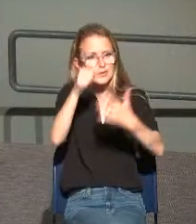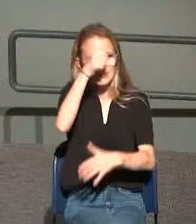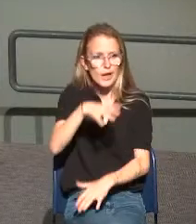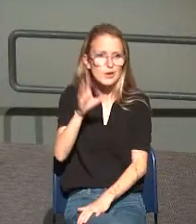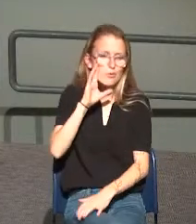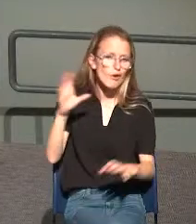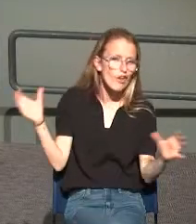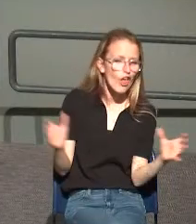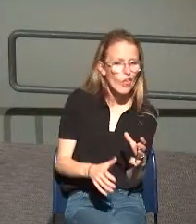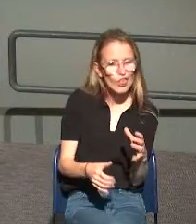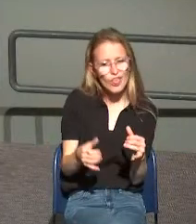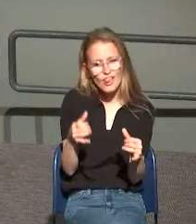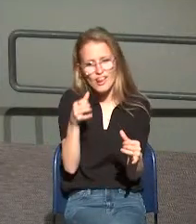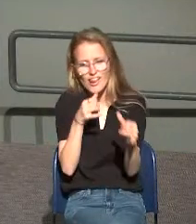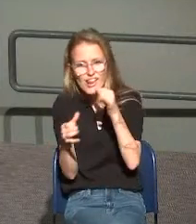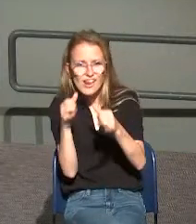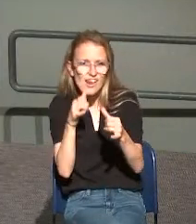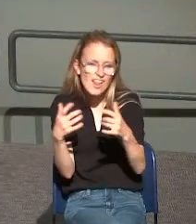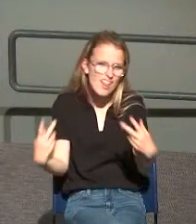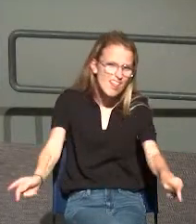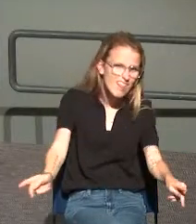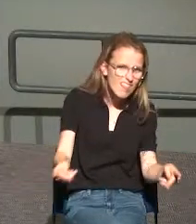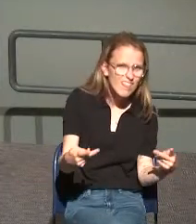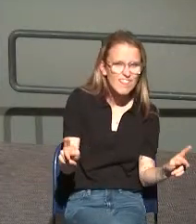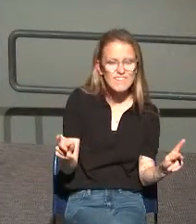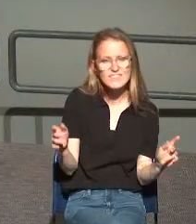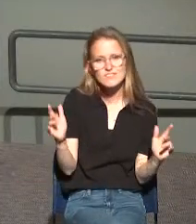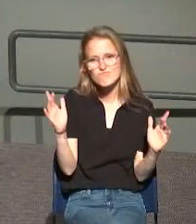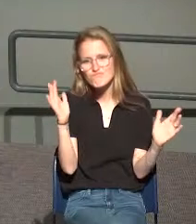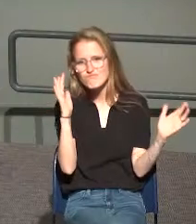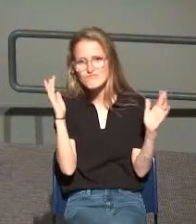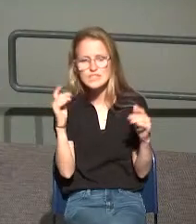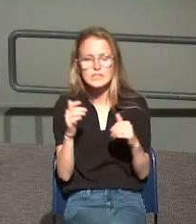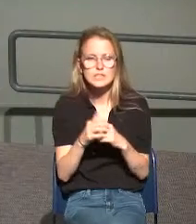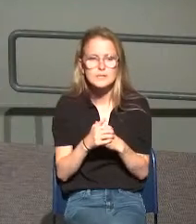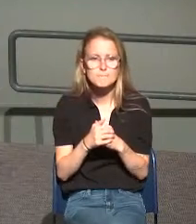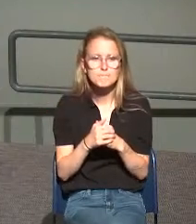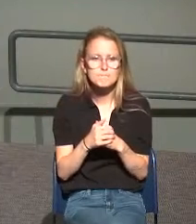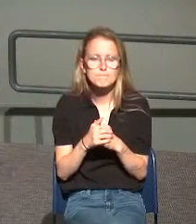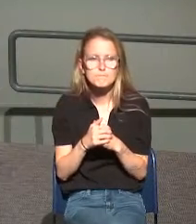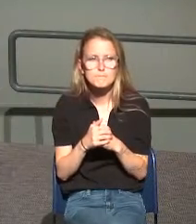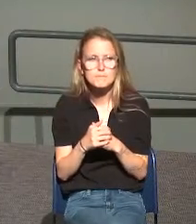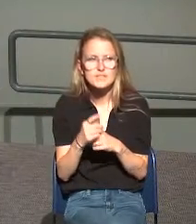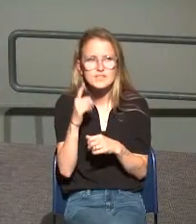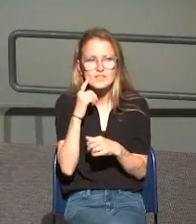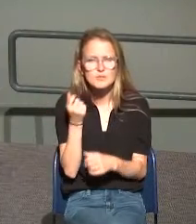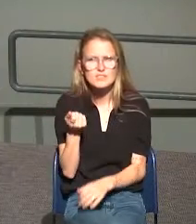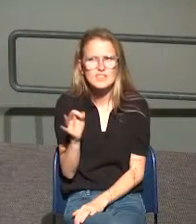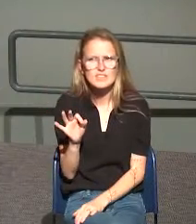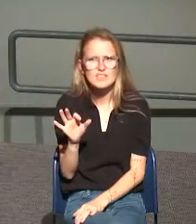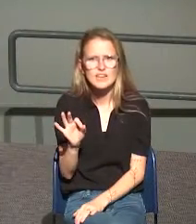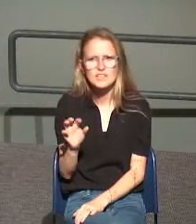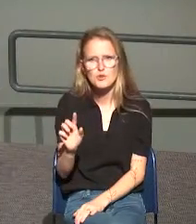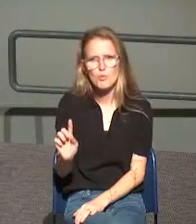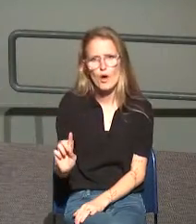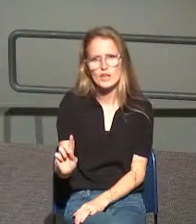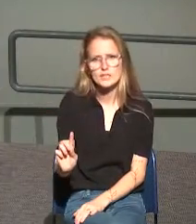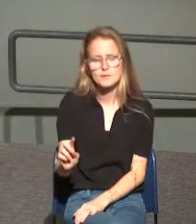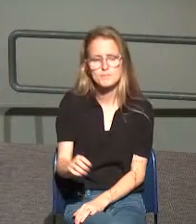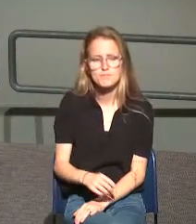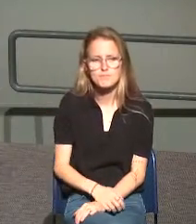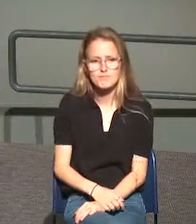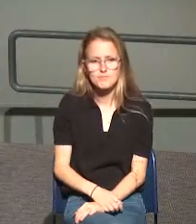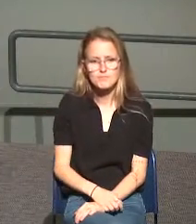have a wild time. This particular year, I believe it was 1991, when